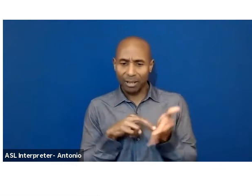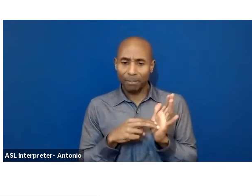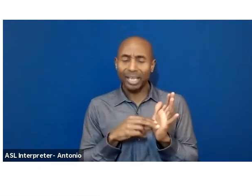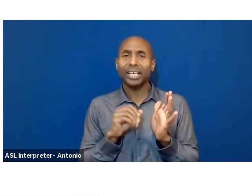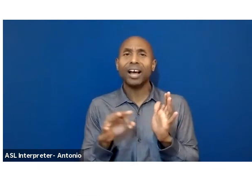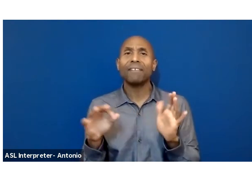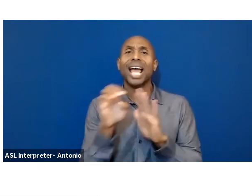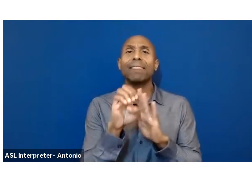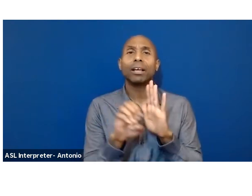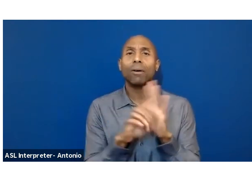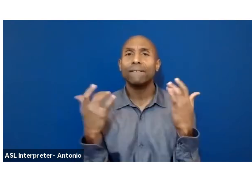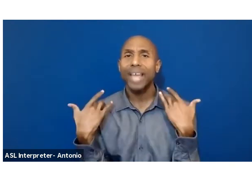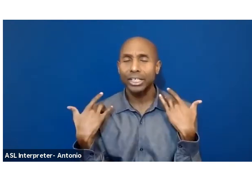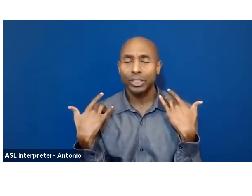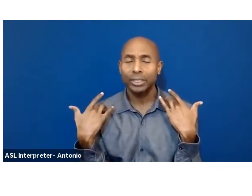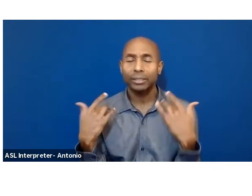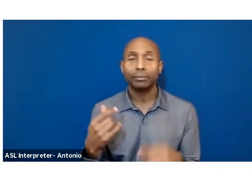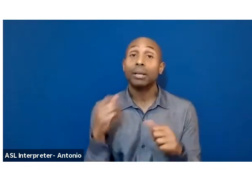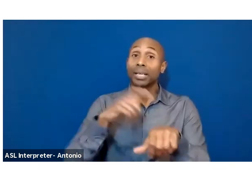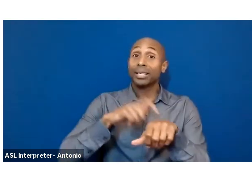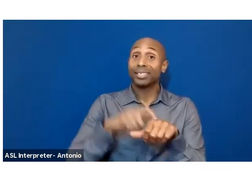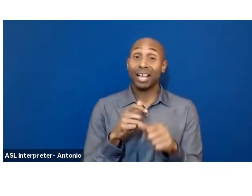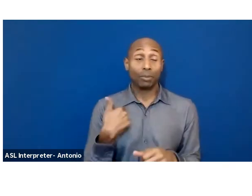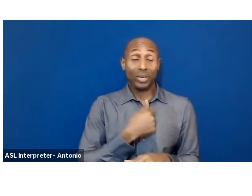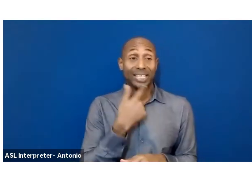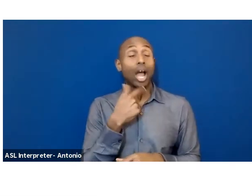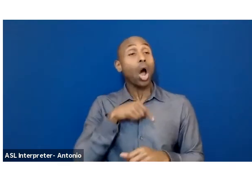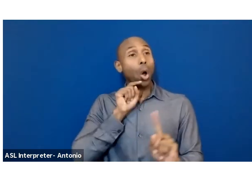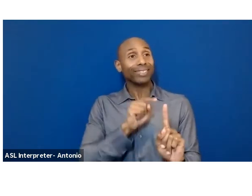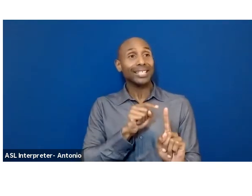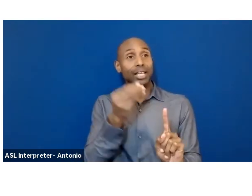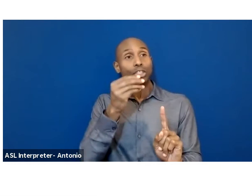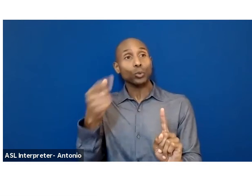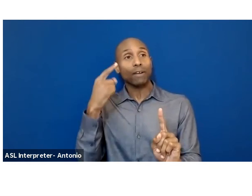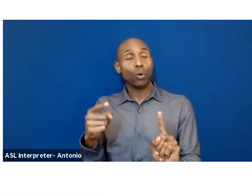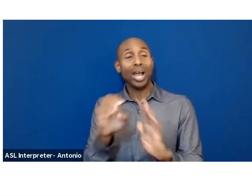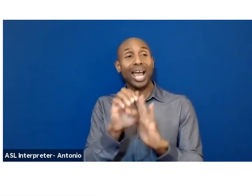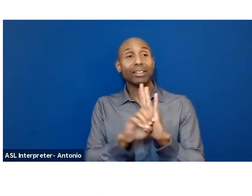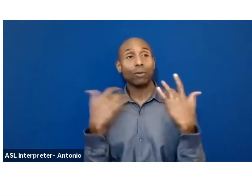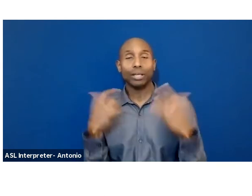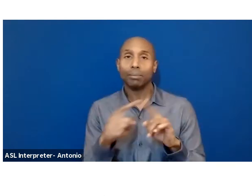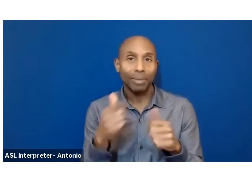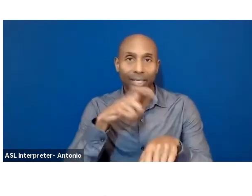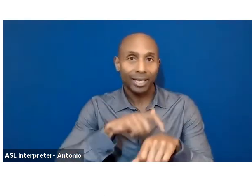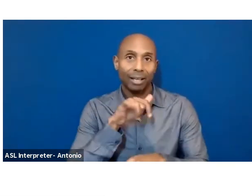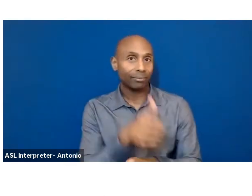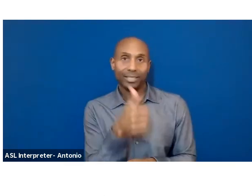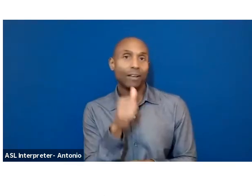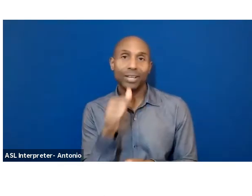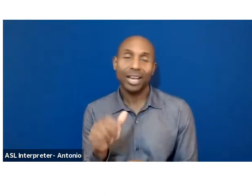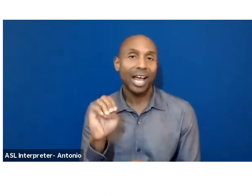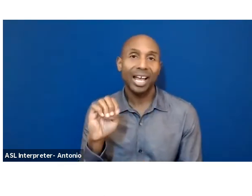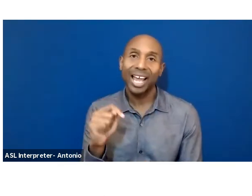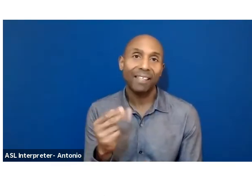ethical fashion solutions are actually not ethical, and we can spend all day on that. But the kind of easy solution of, like,